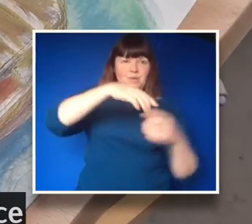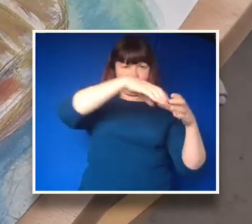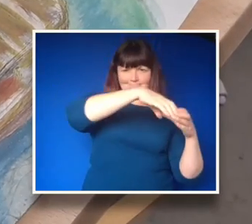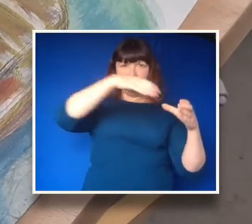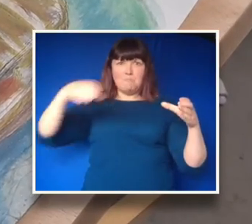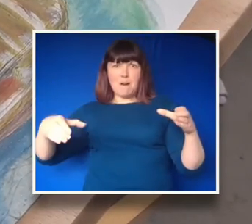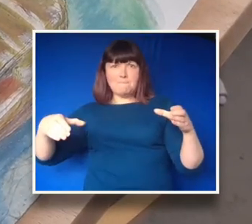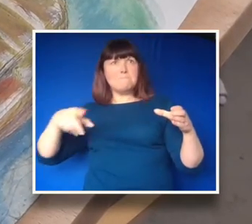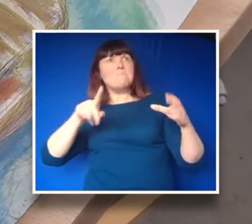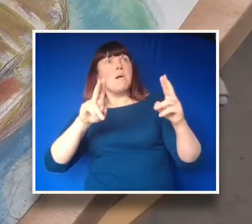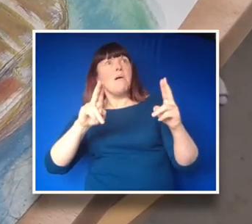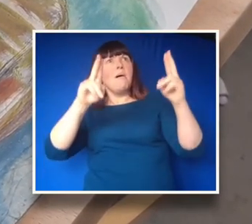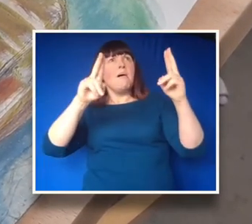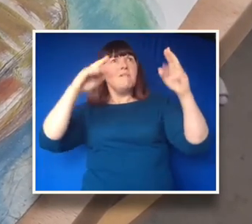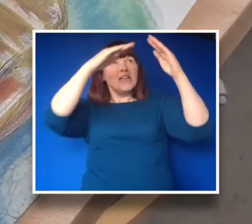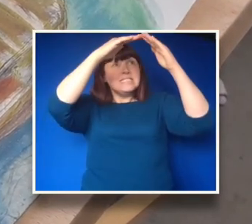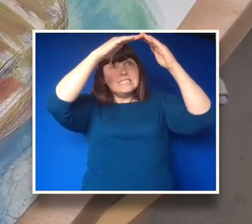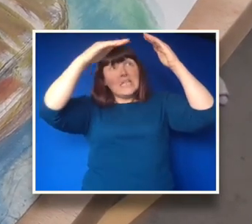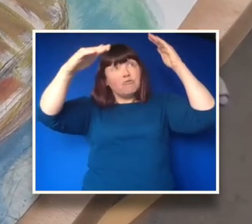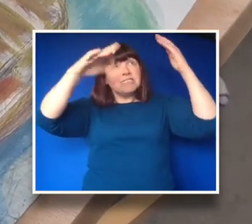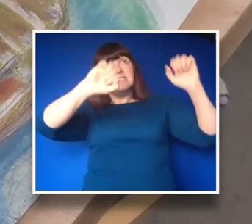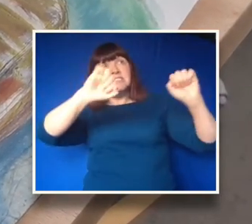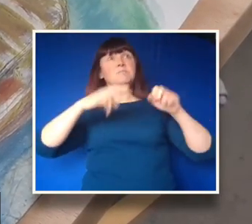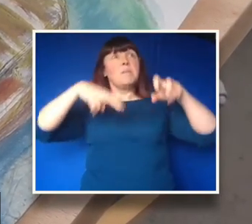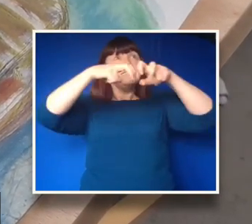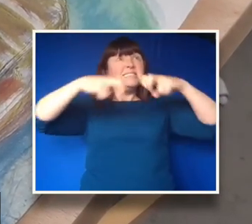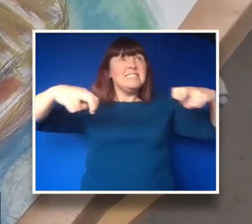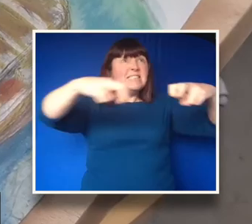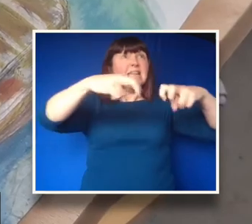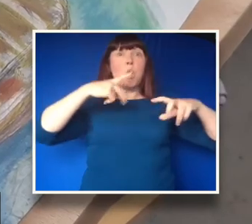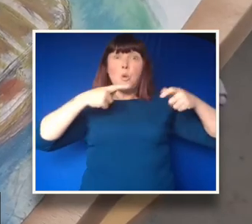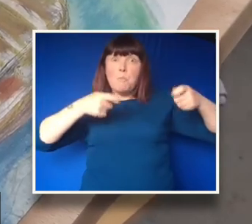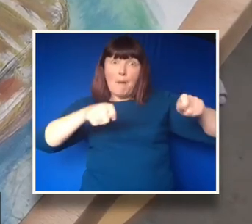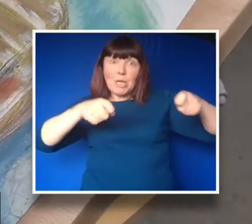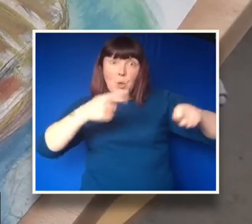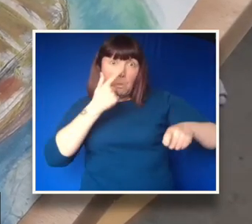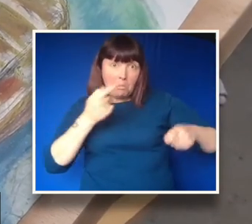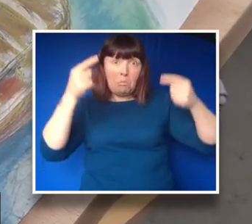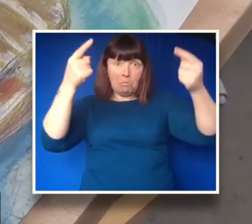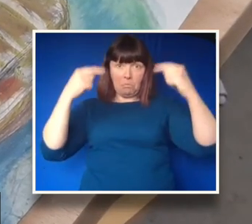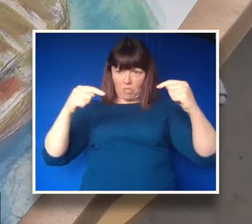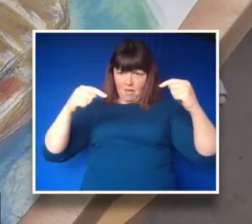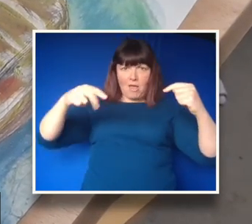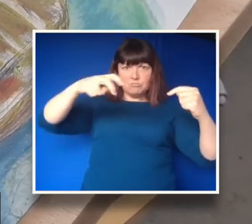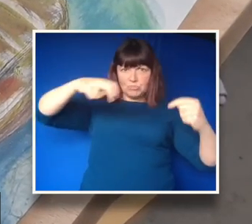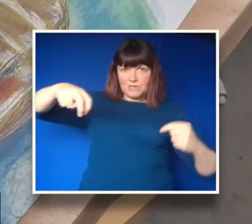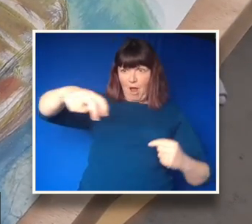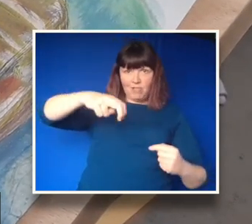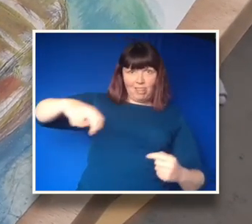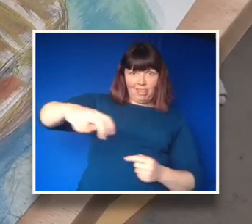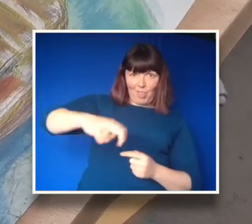tub, maybe have a barbecue and some seating up there. I've got a spiral staircase here and a swimming